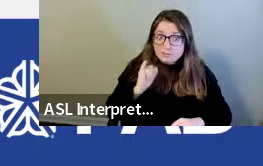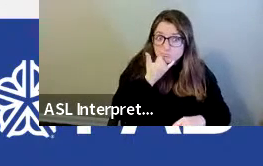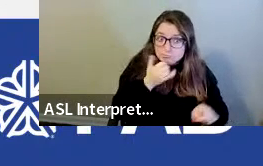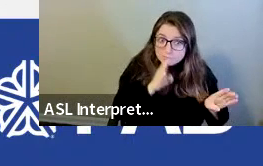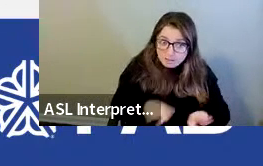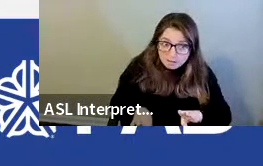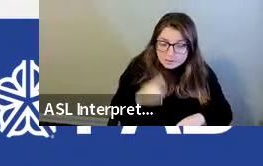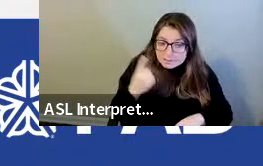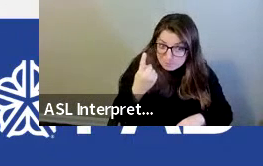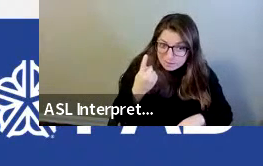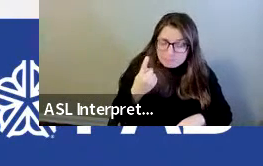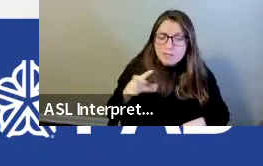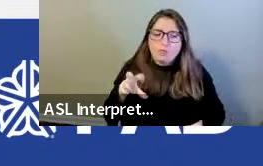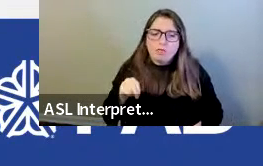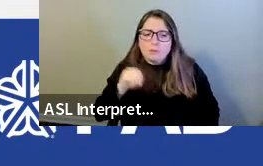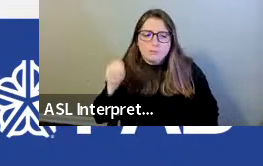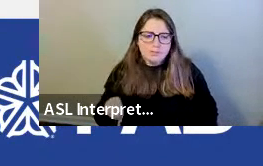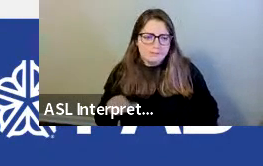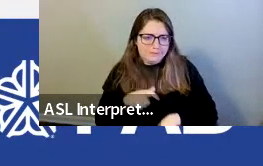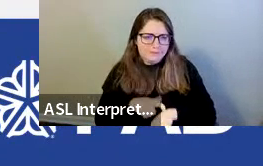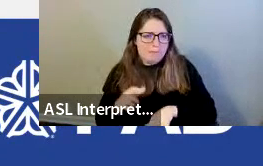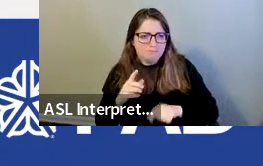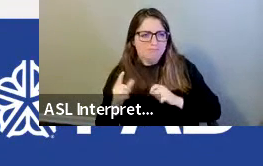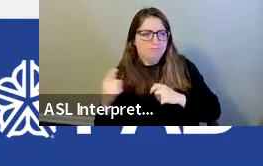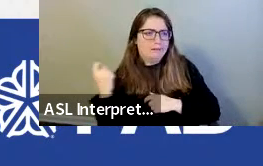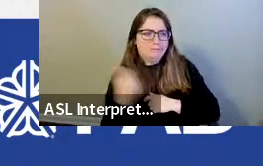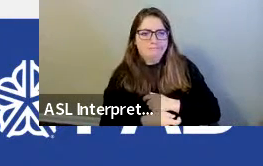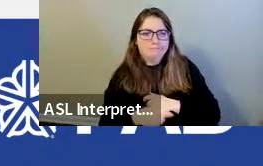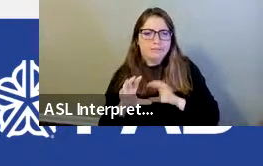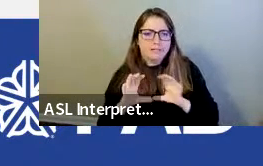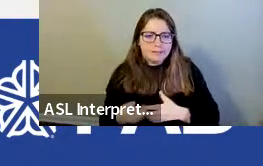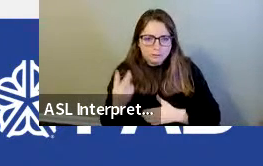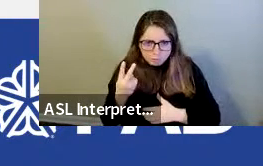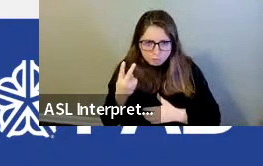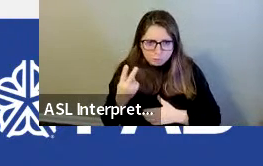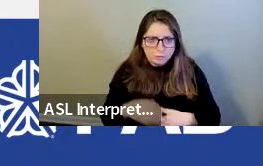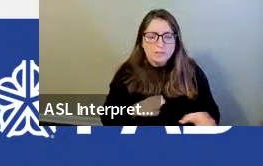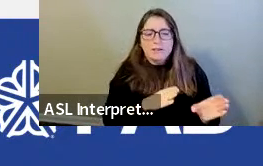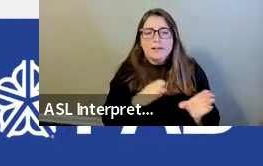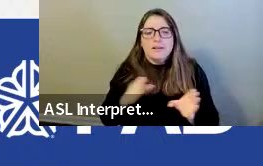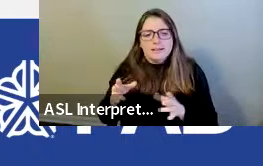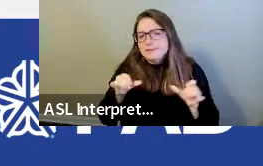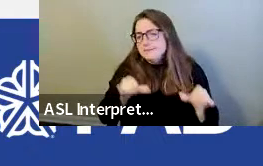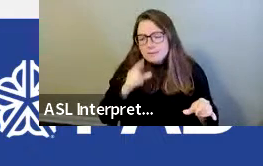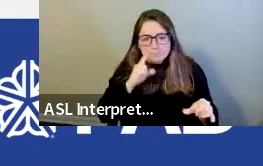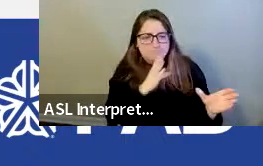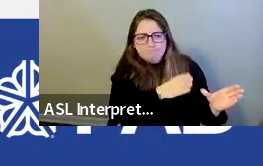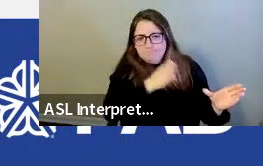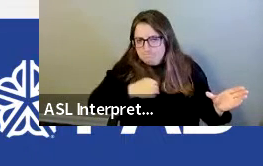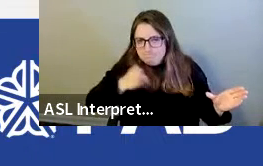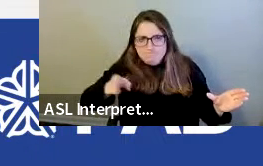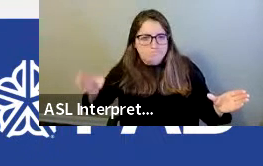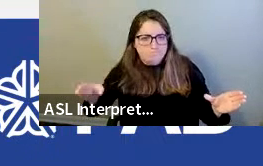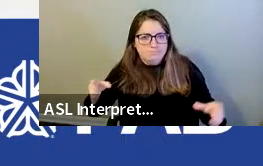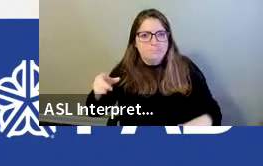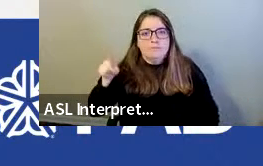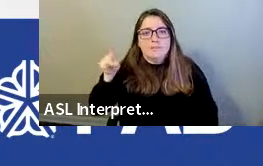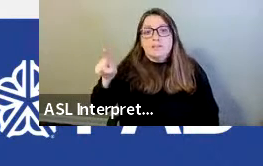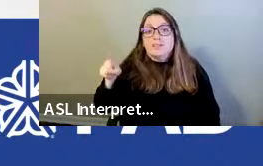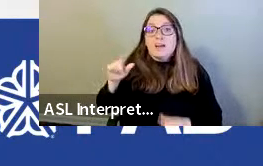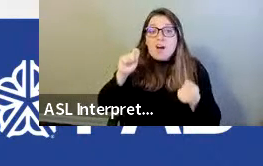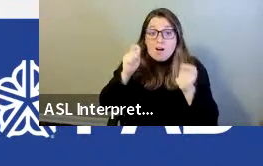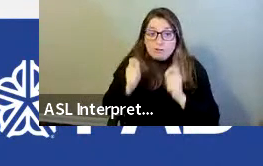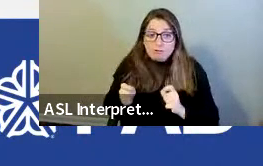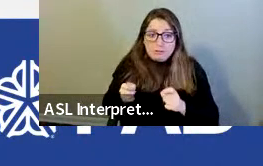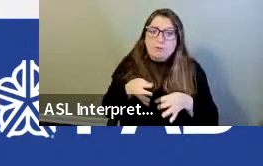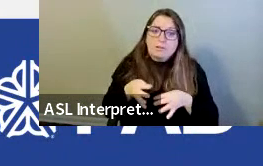of the time. And altering or delaying or falsifying reports, which is a class 3 misconduct, is also penalized, consistent with a class